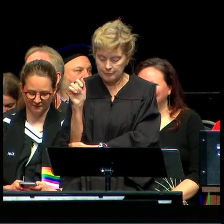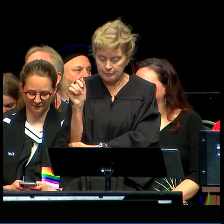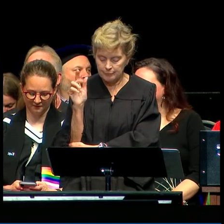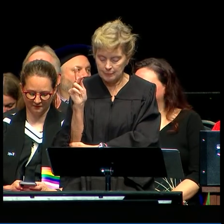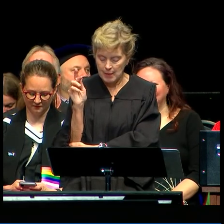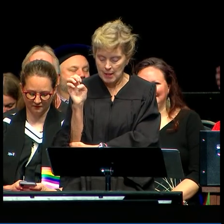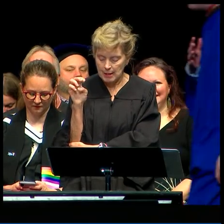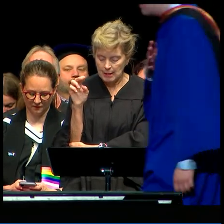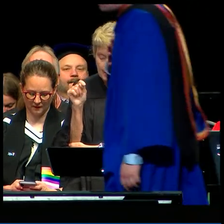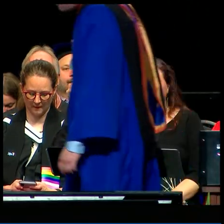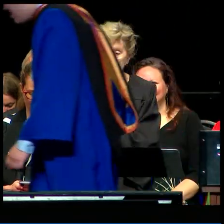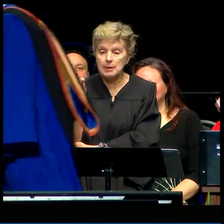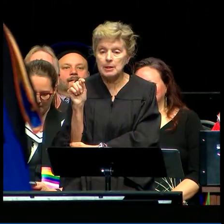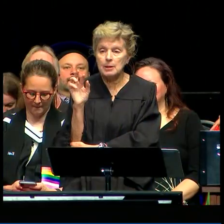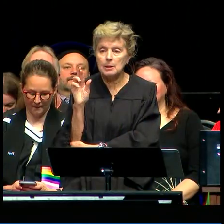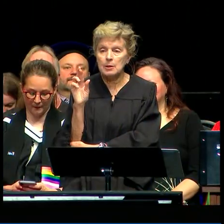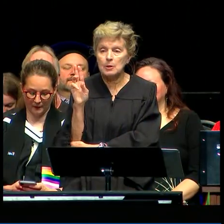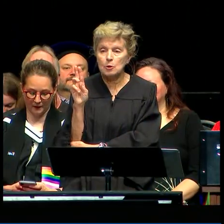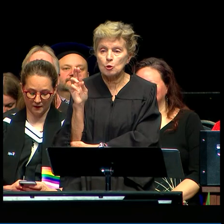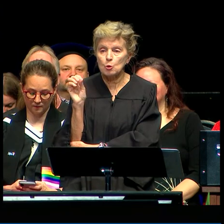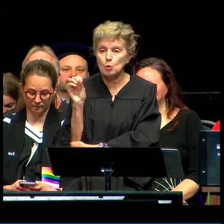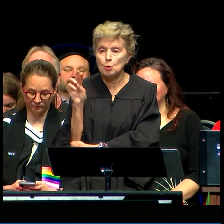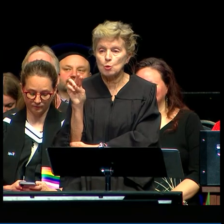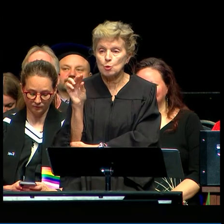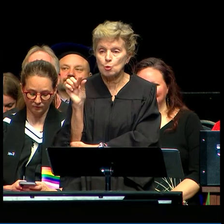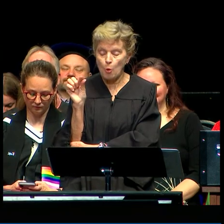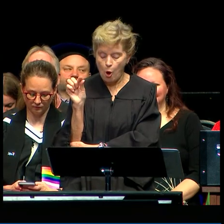Kent Trong.